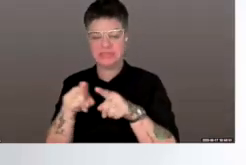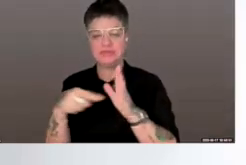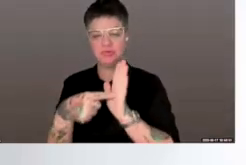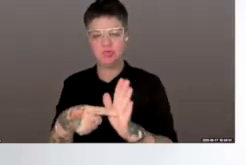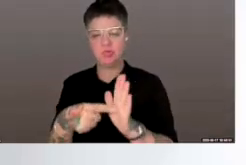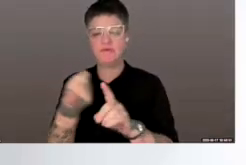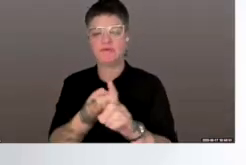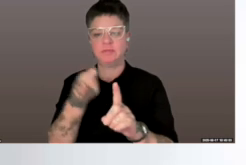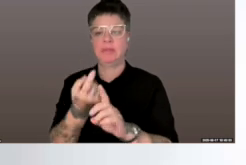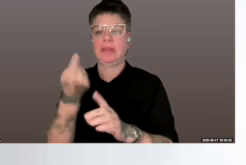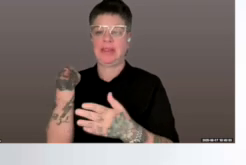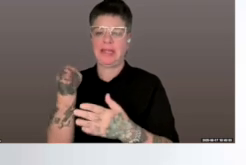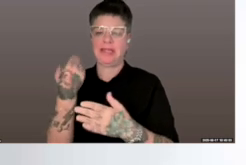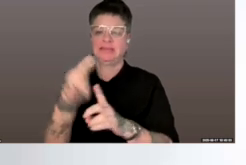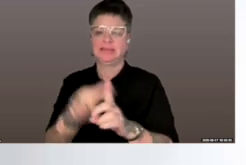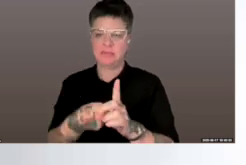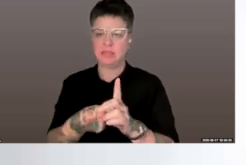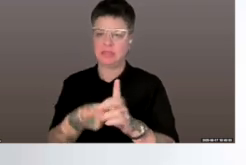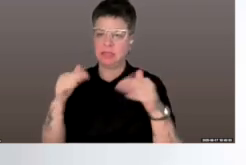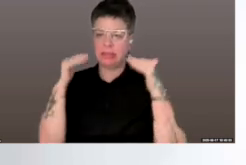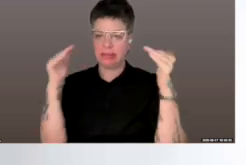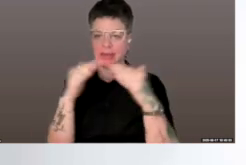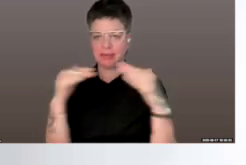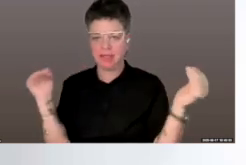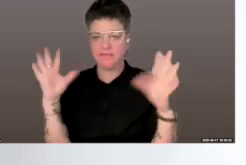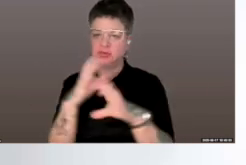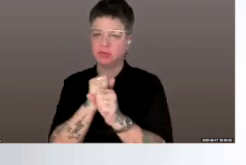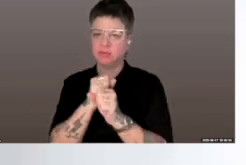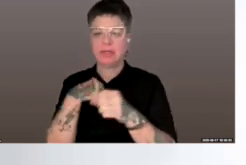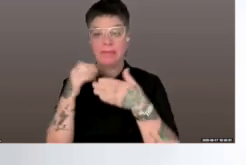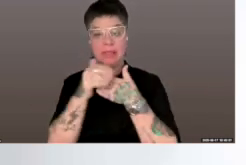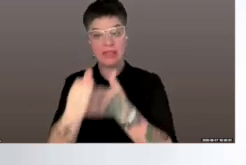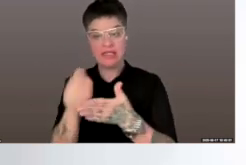for the Clean Off-Road Equipment Voucher Incentive Project, or CORE.